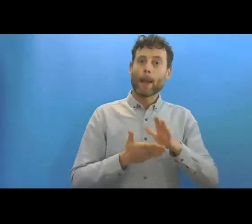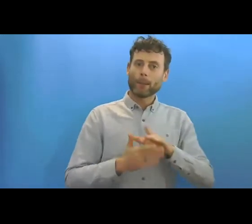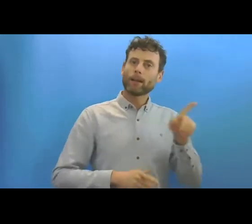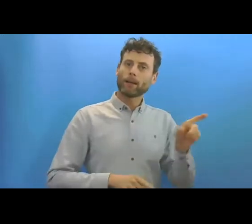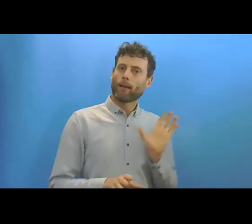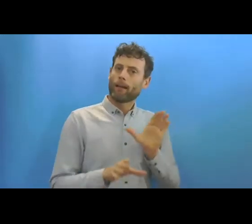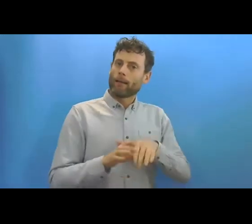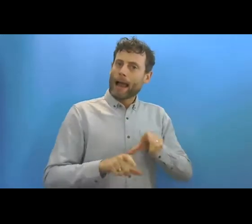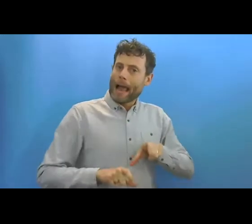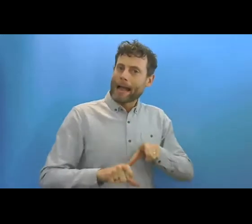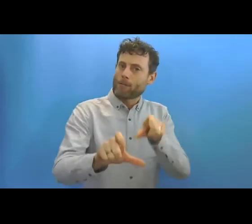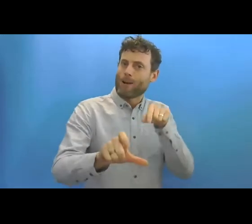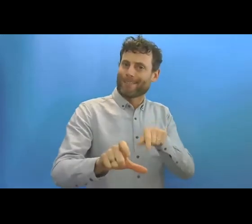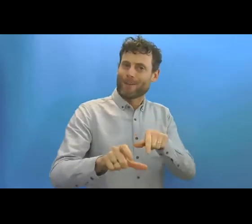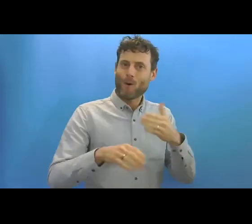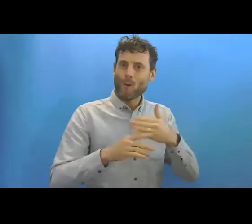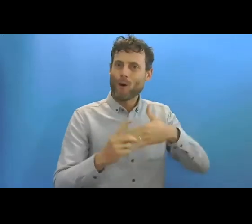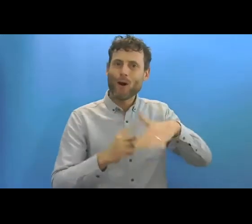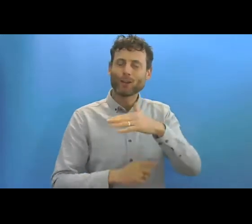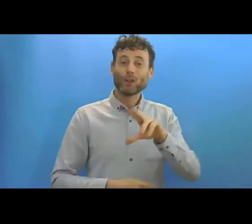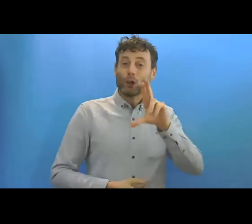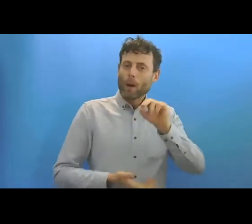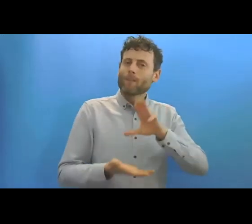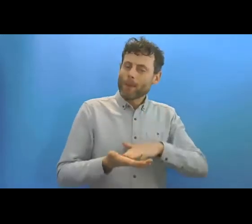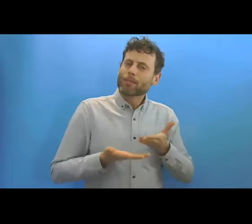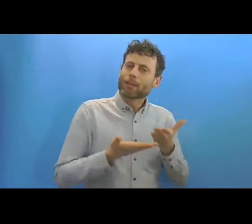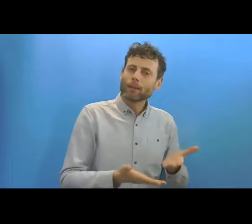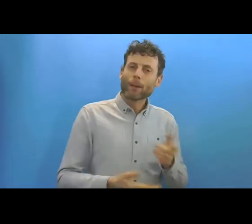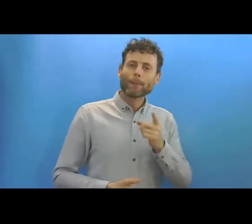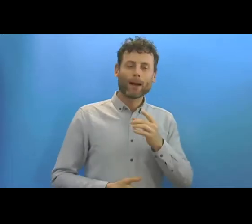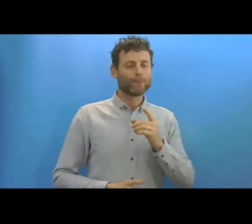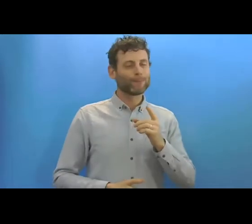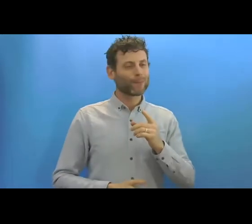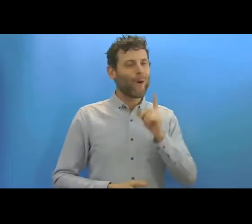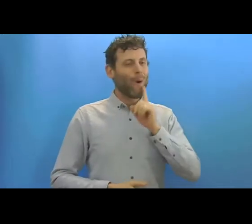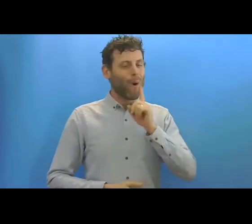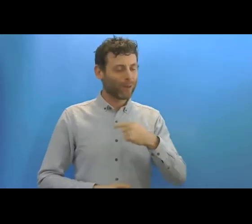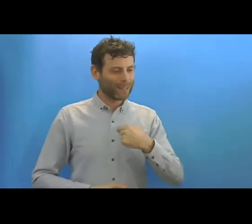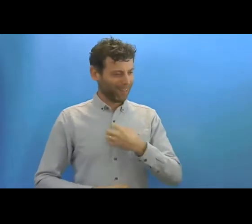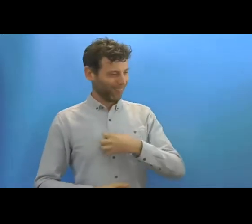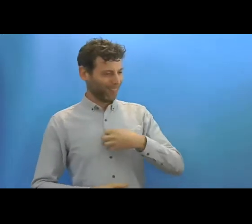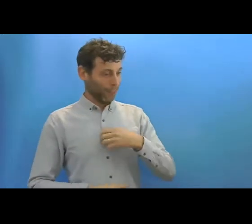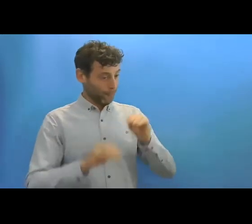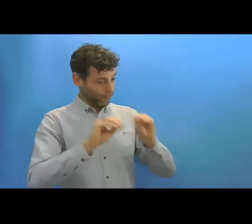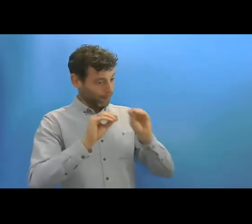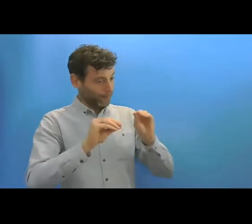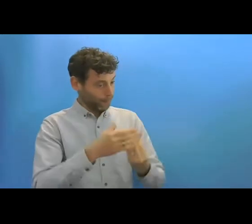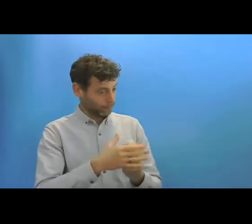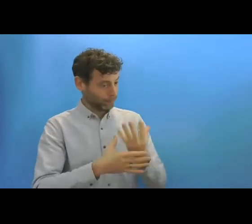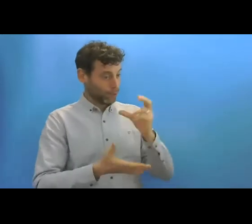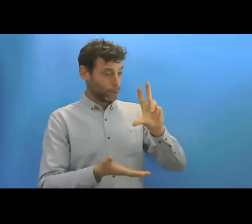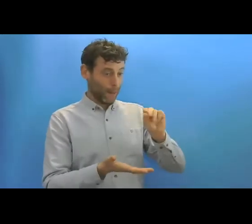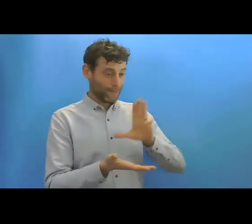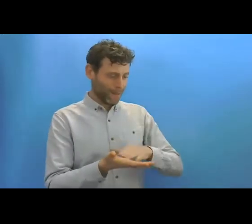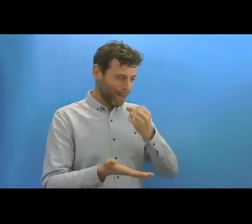they're 12 months only. It's awful to let them go at the end of 12 months when we've trained them up. We really want to keep them all, but we can't, because the